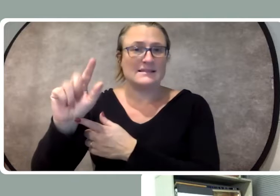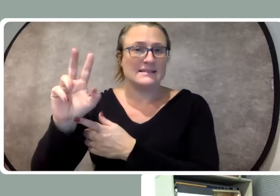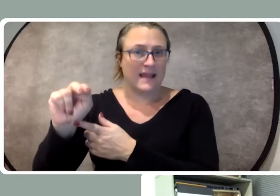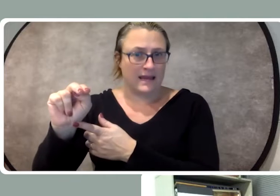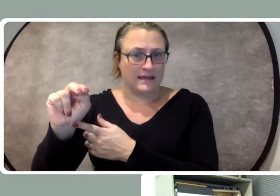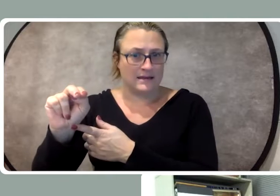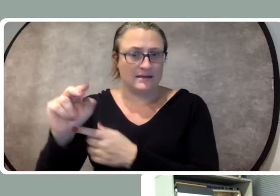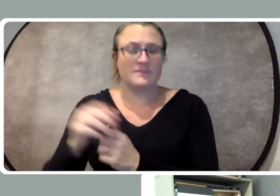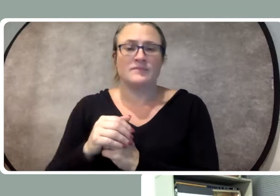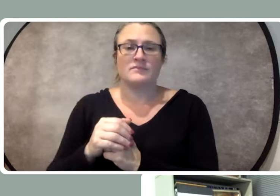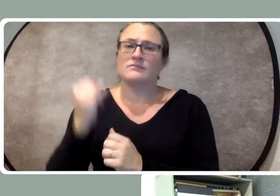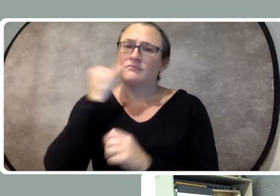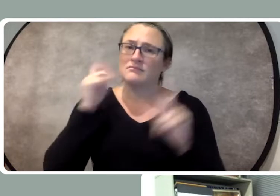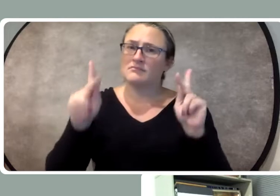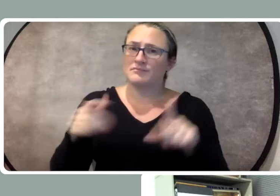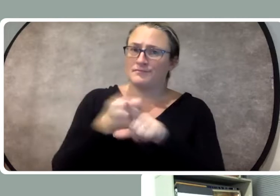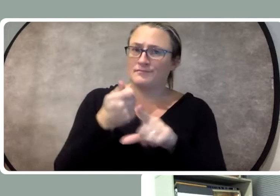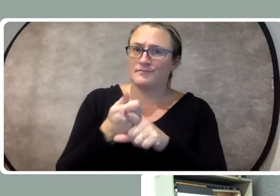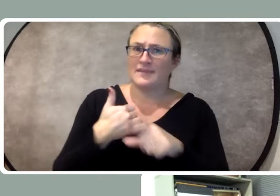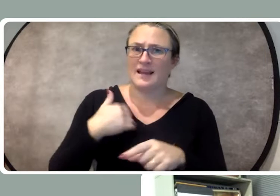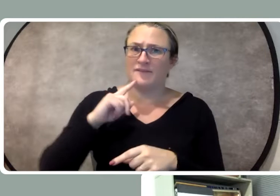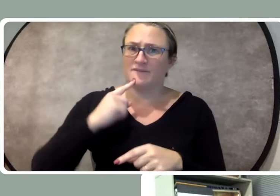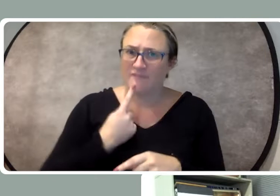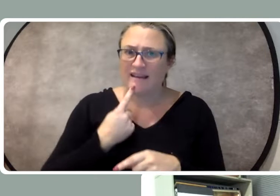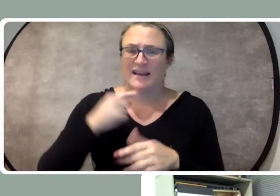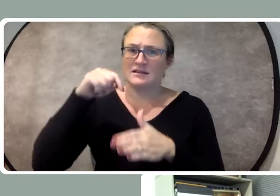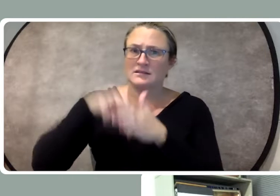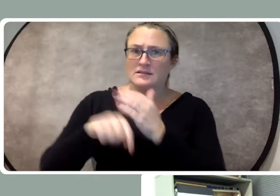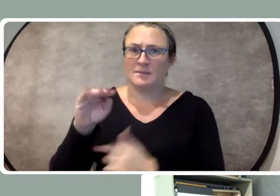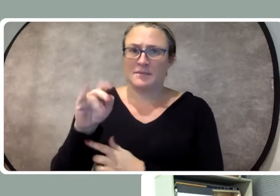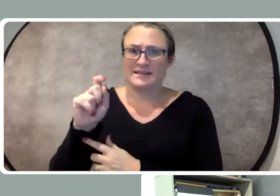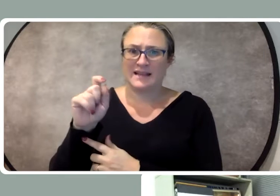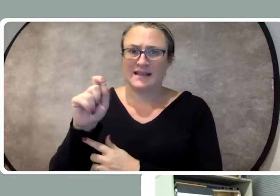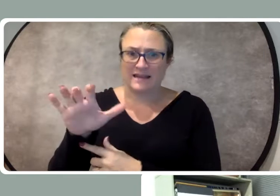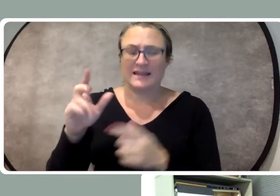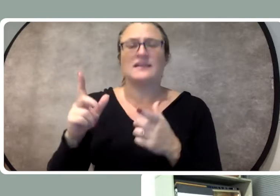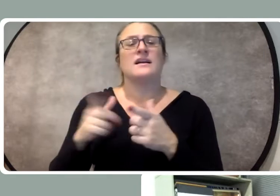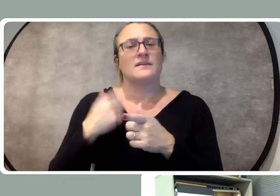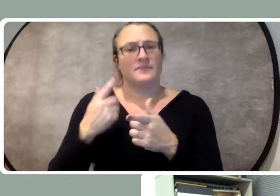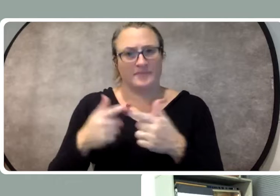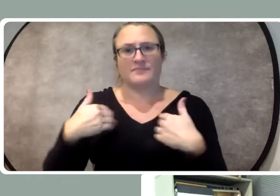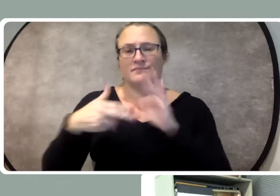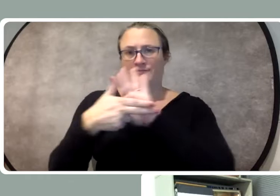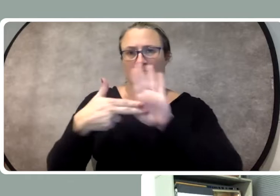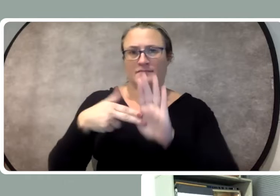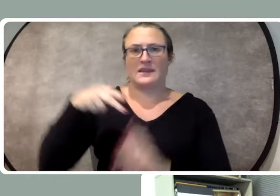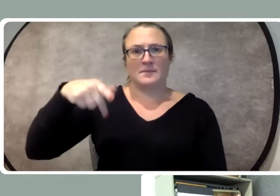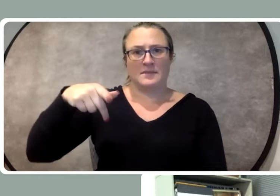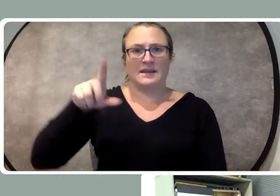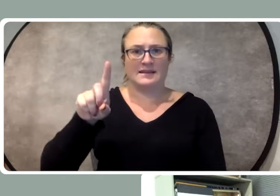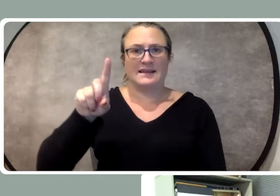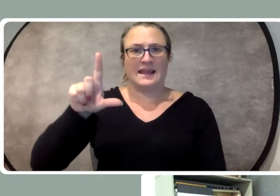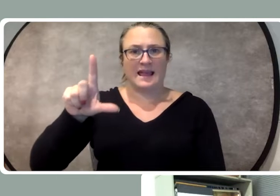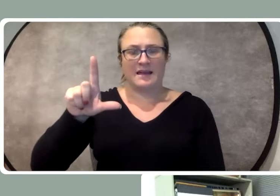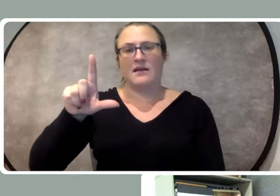patients with advanced or metastatic triple negative breast cancer, they're categorized as PD-L1 positive. Again,